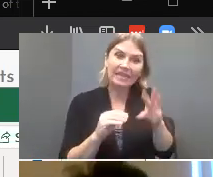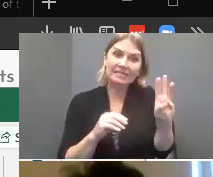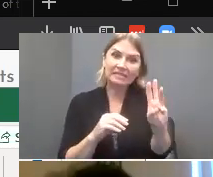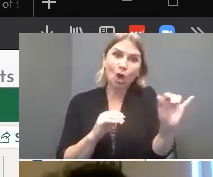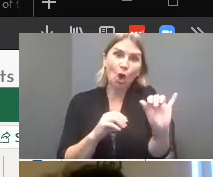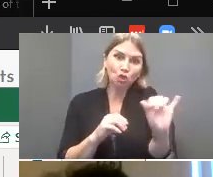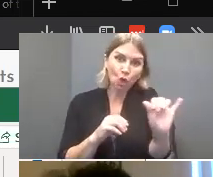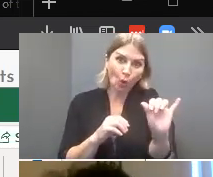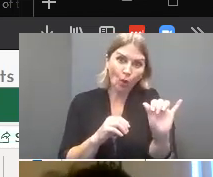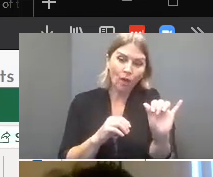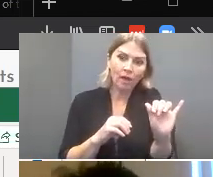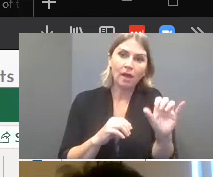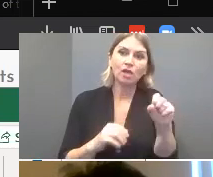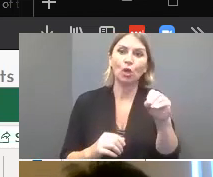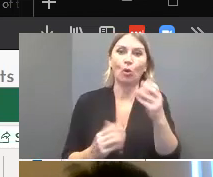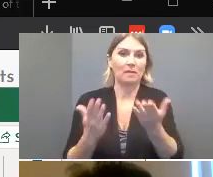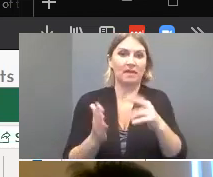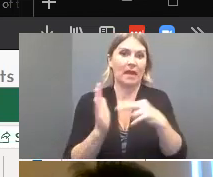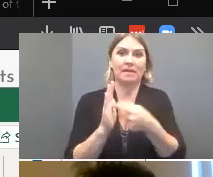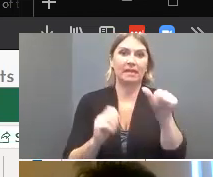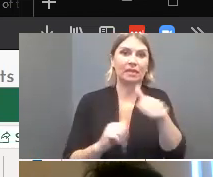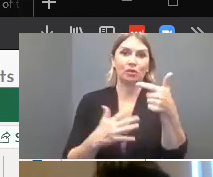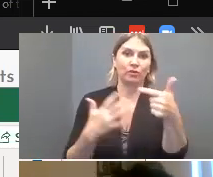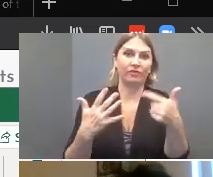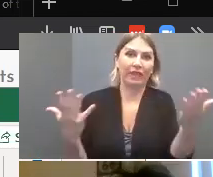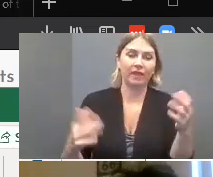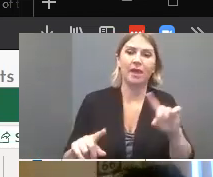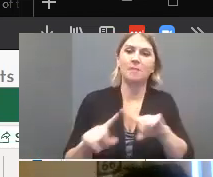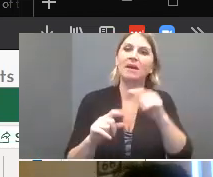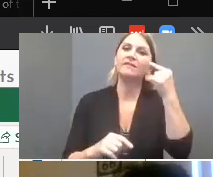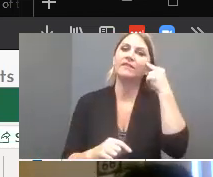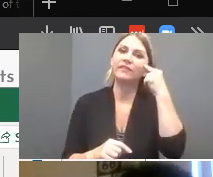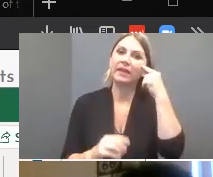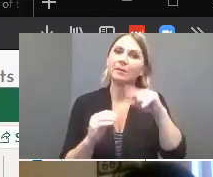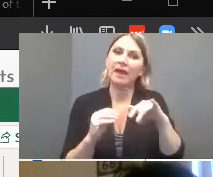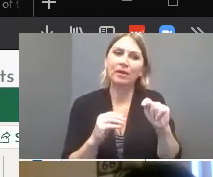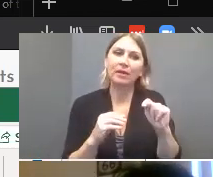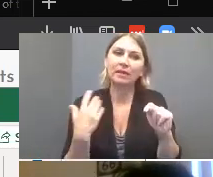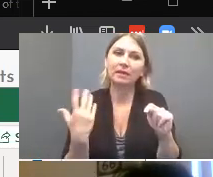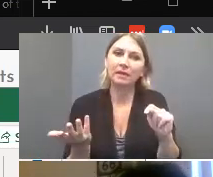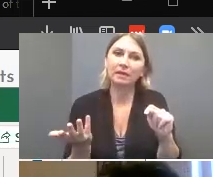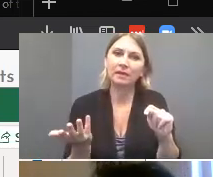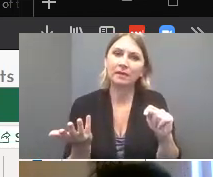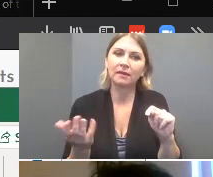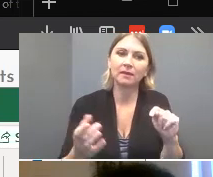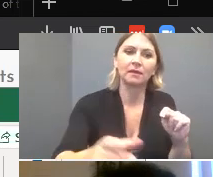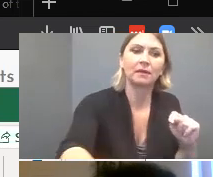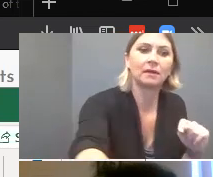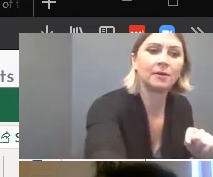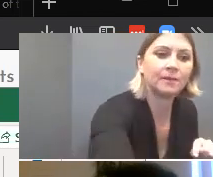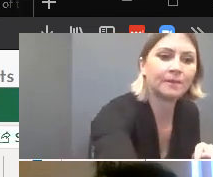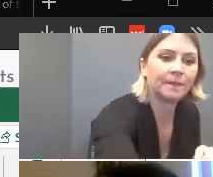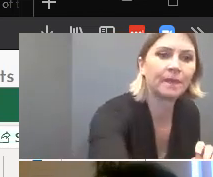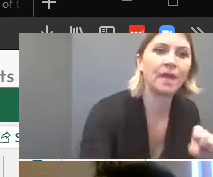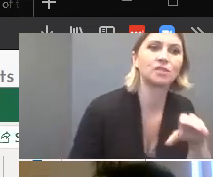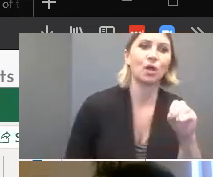that might mean a different thing. But if you think about it, let's take n as 10, right? So let's take n as 10.